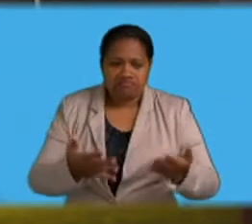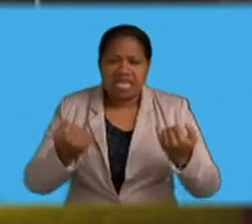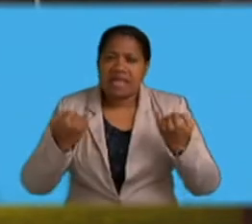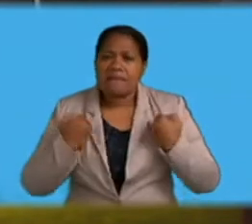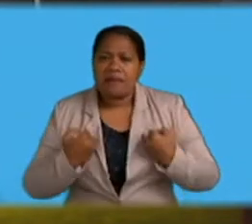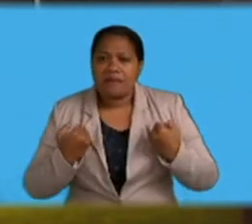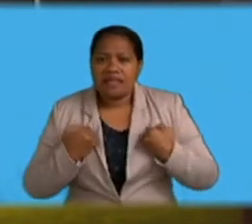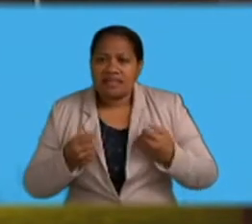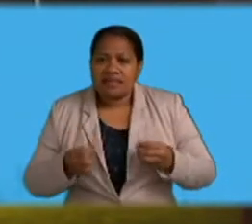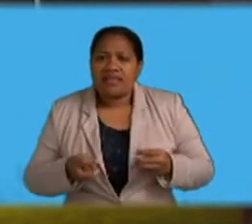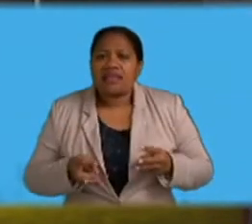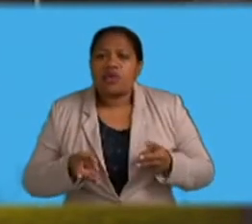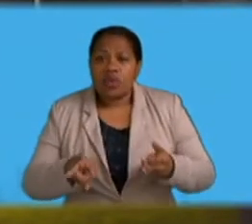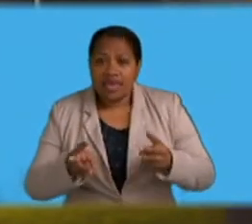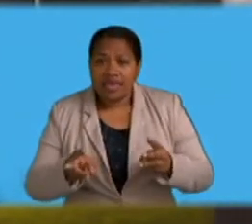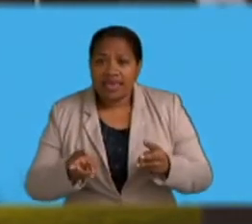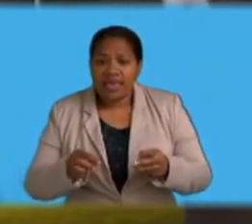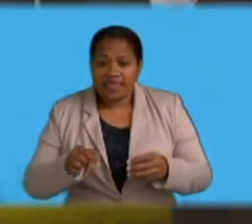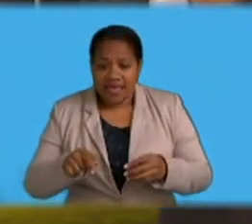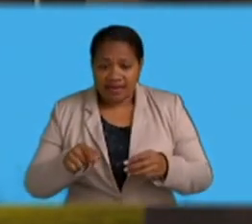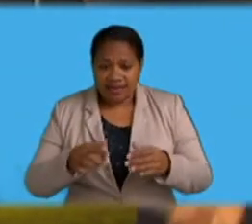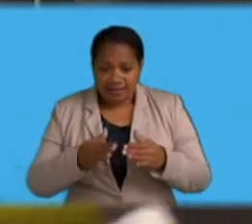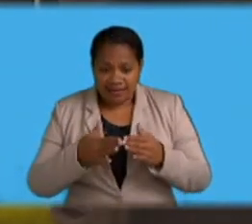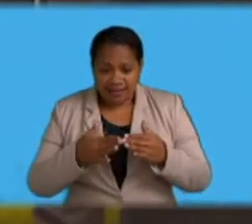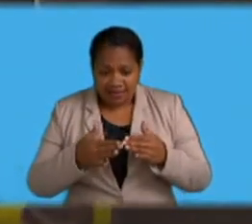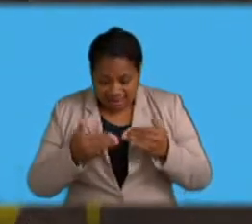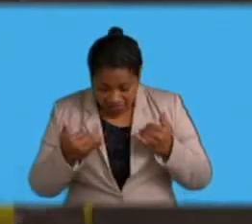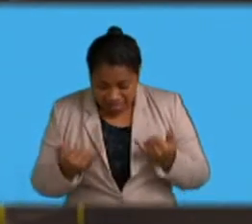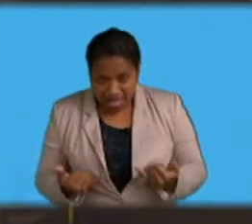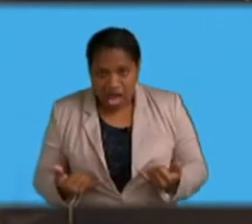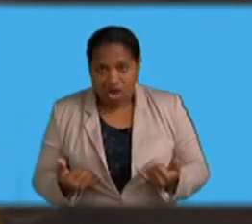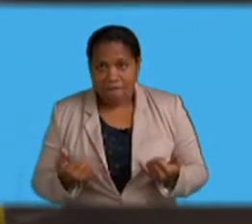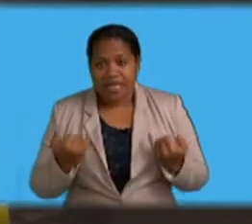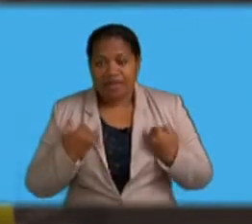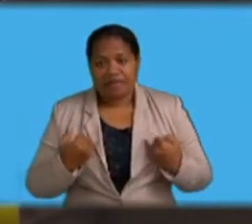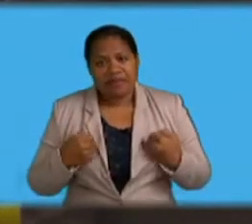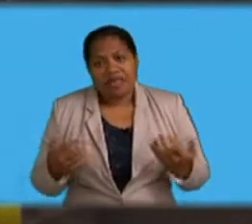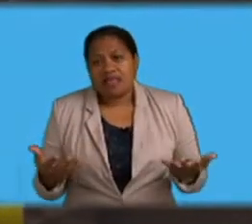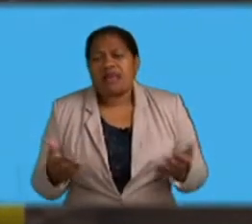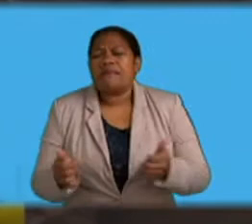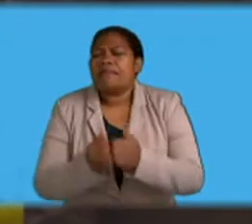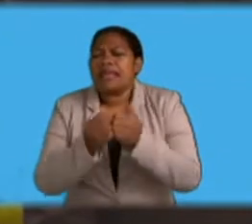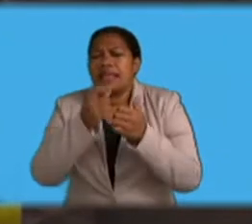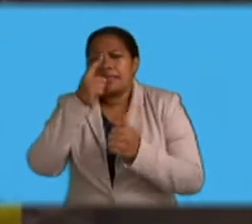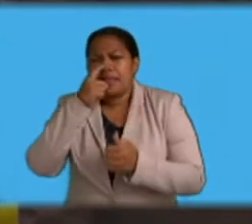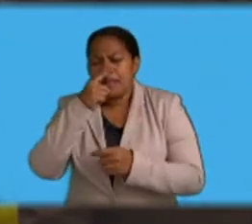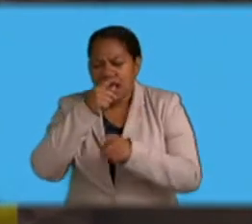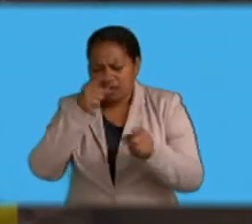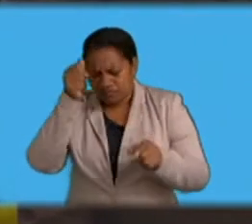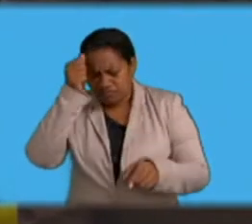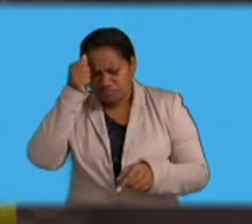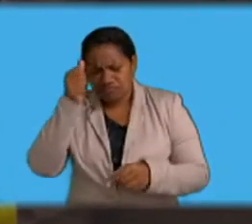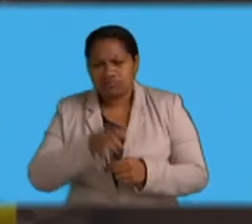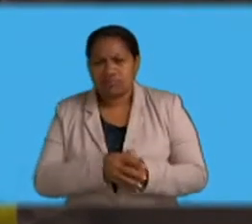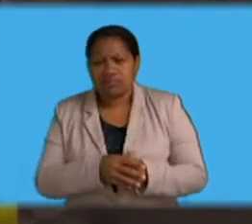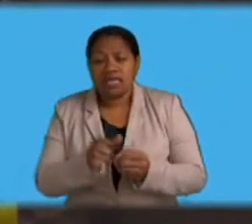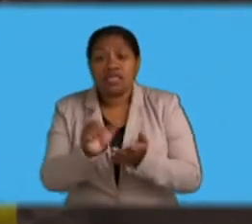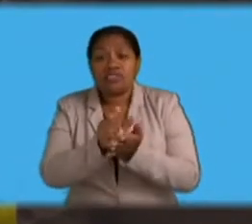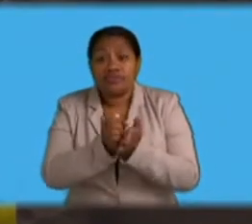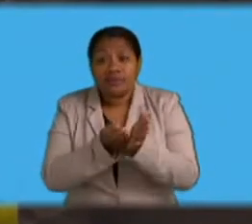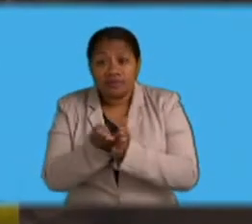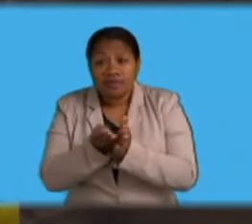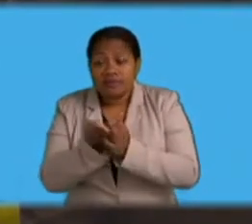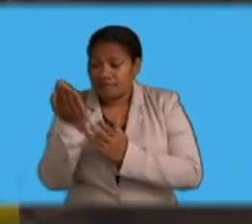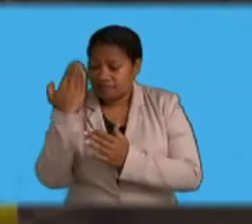implemented. Honourable Prasad knows this very well, many people know this very well, that in the civil service previously when